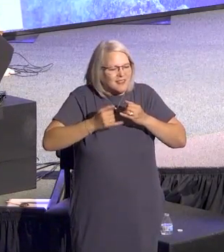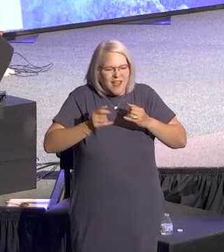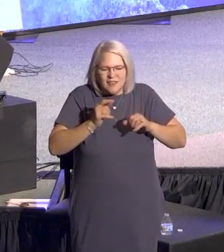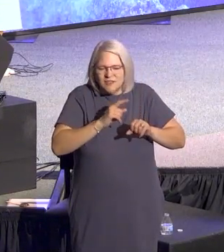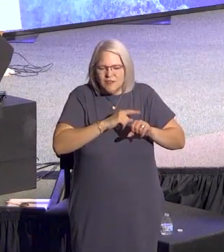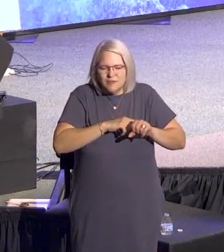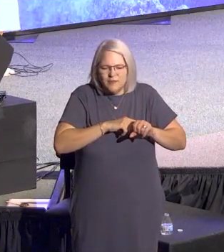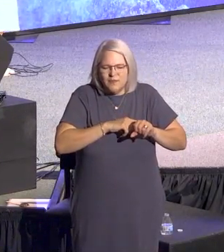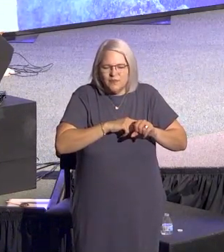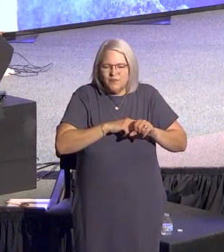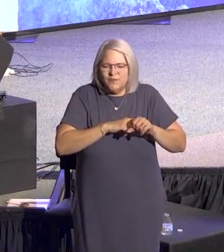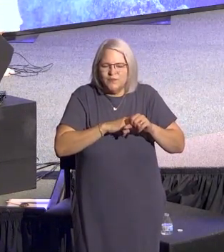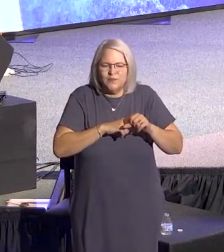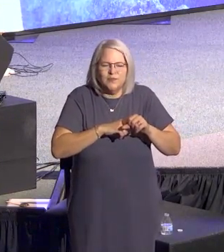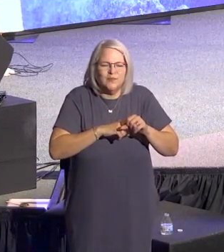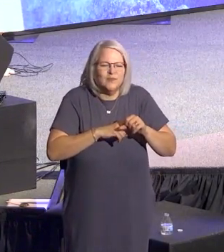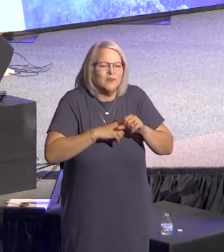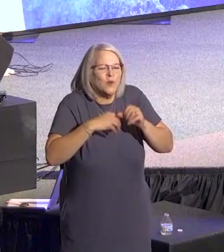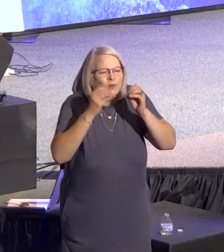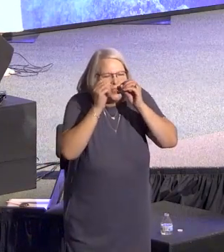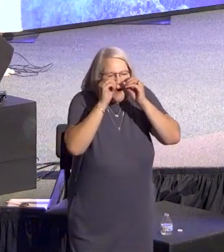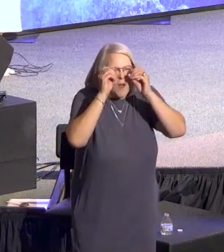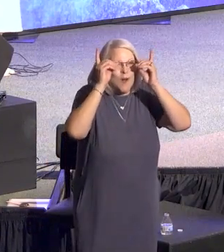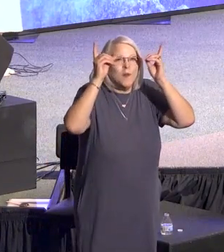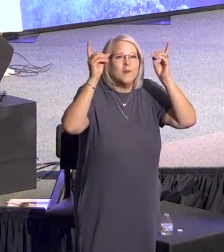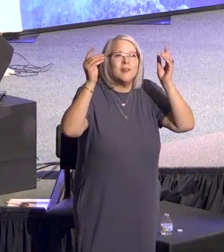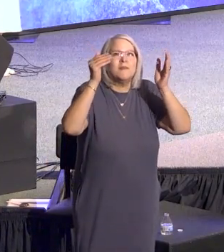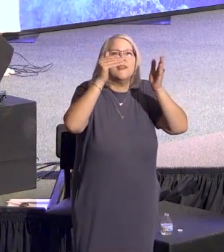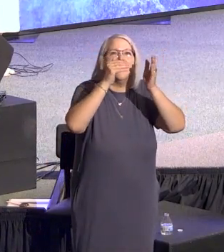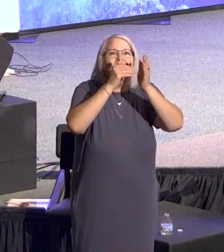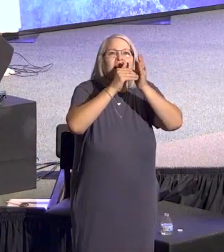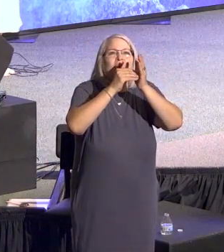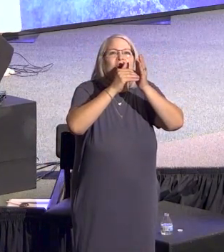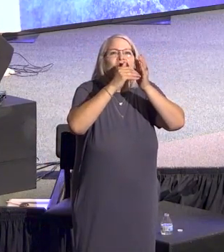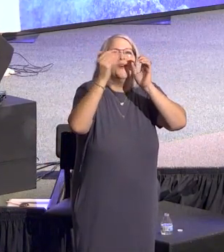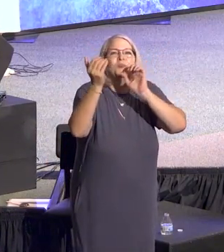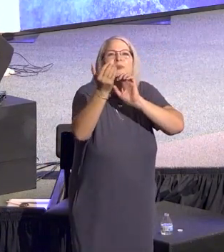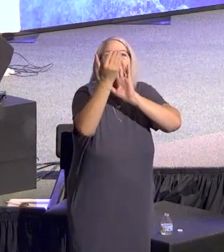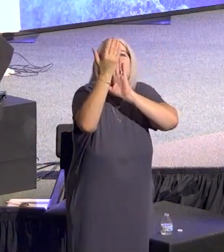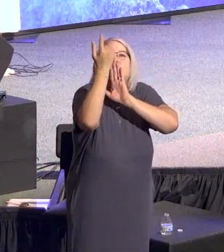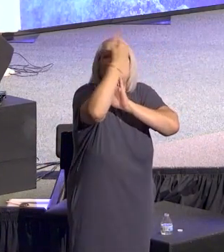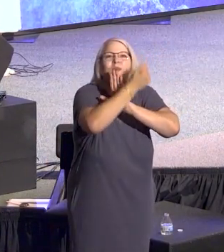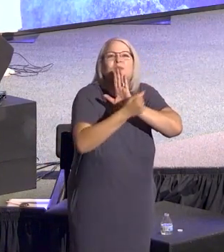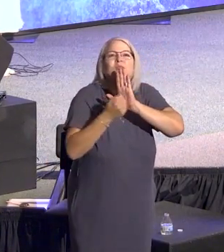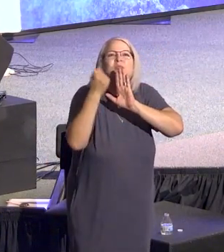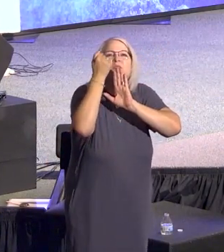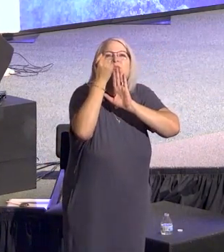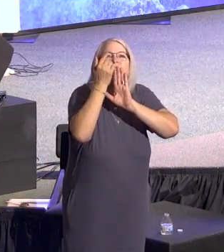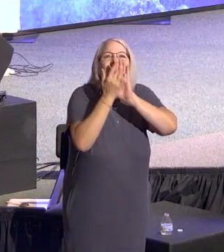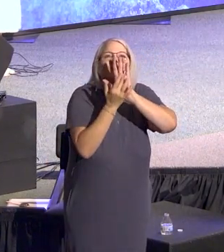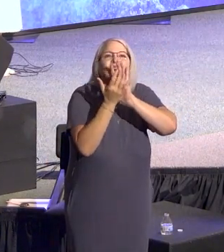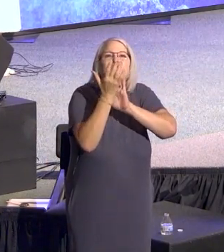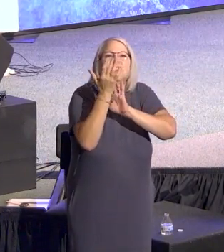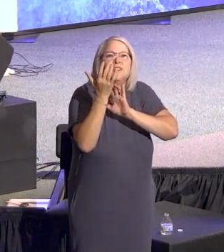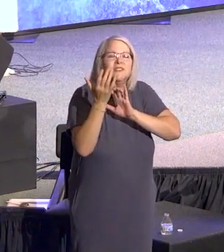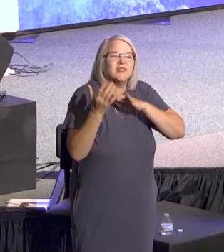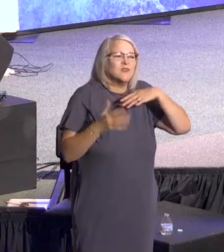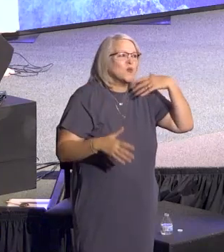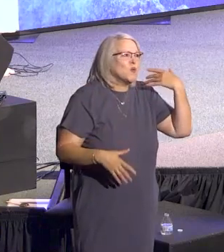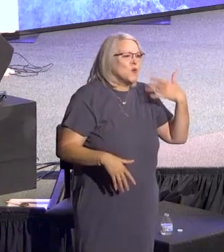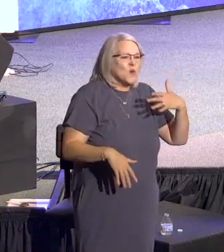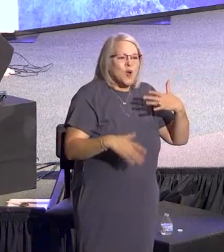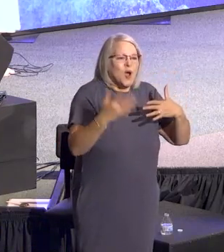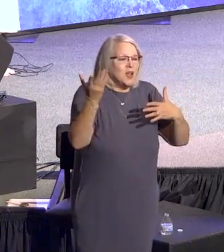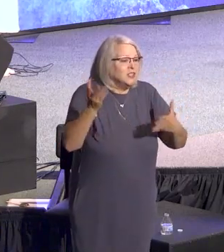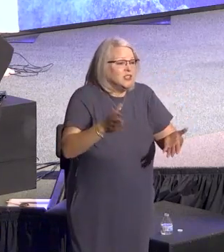time, when she opened them again, the next face she saw was the face of Jesus Christ. Because to